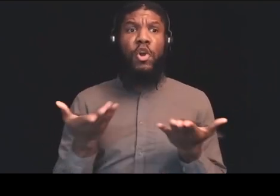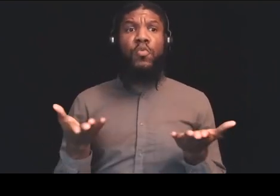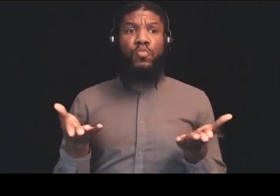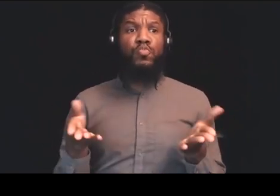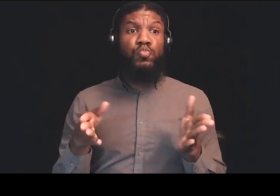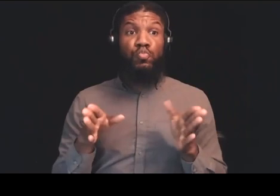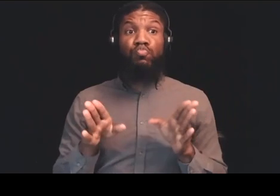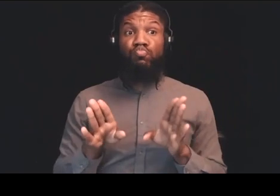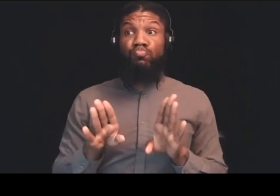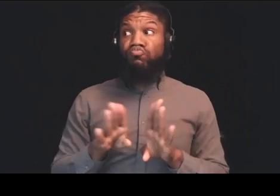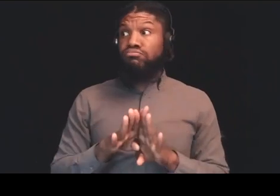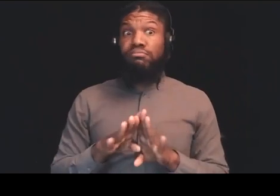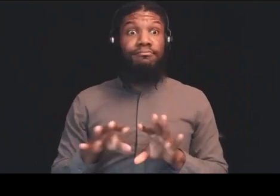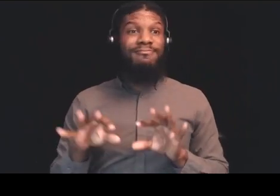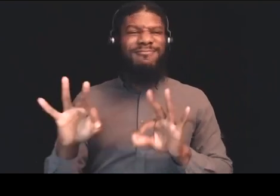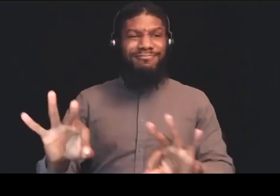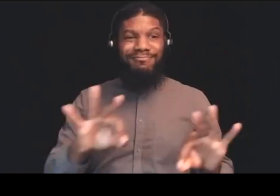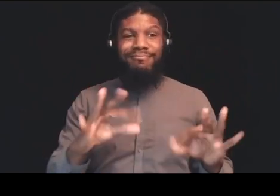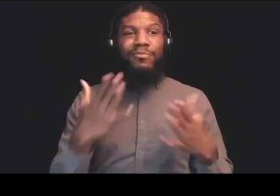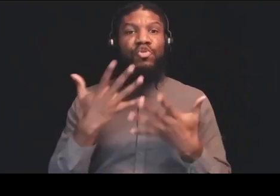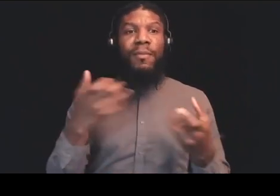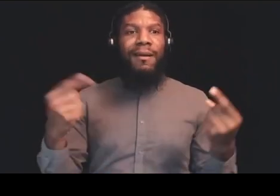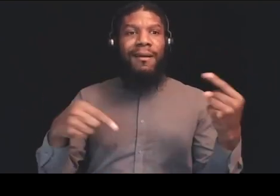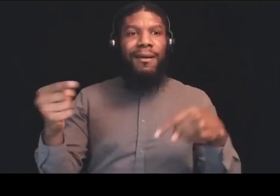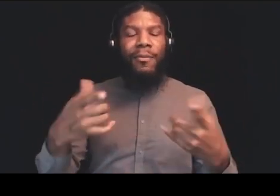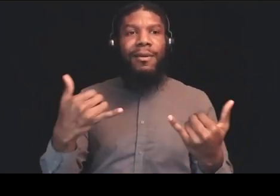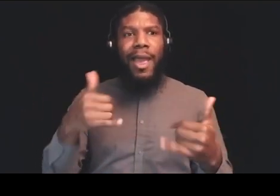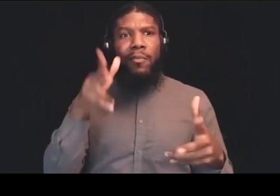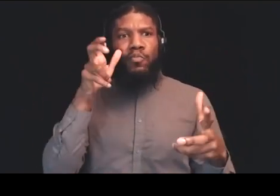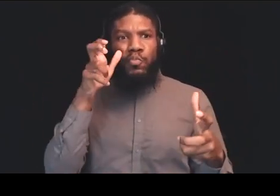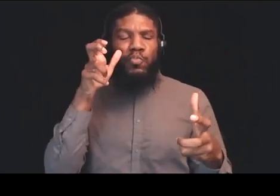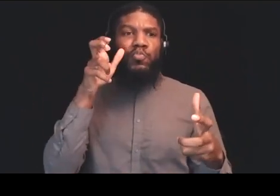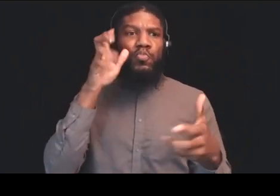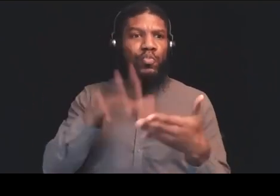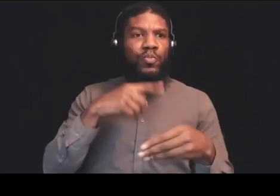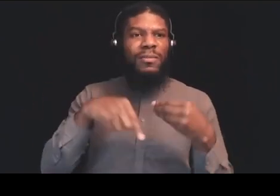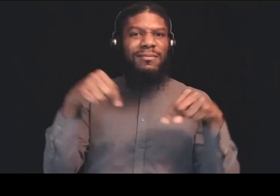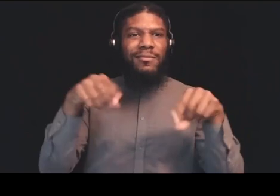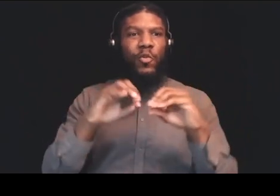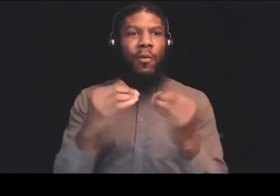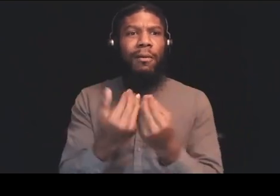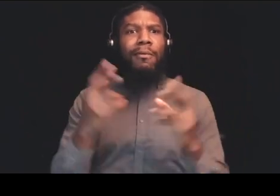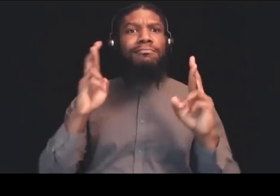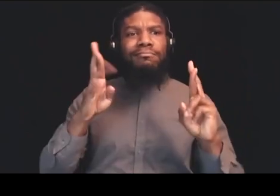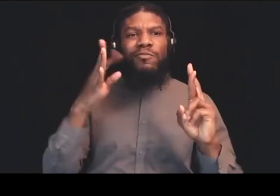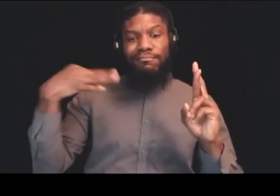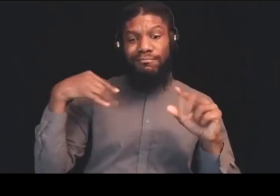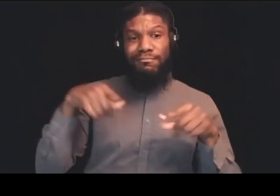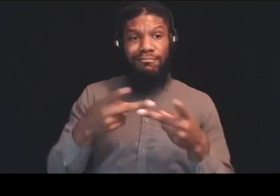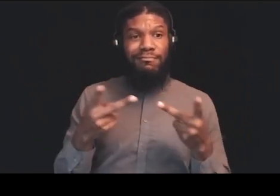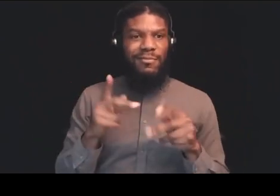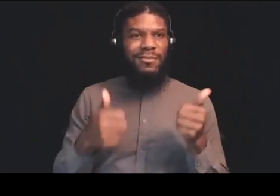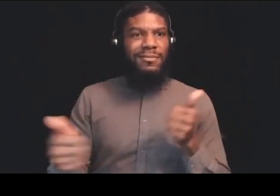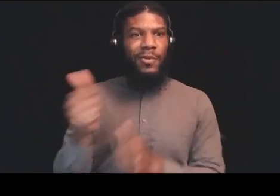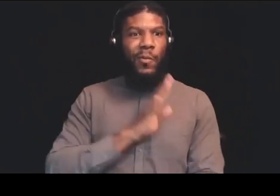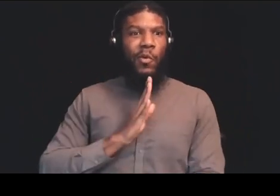All right. Well, thank you all so much for attending today and learning about our organization. Again, we hope that you'll apply for a position on the executive